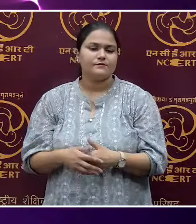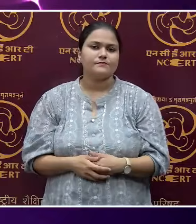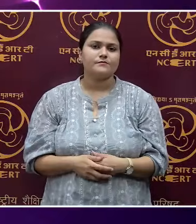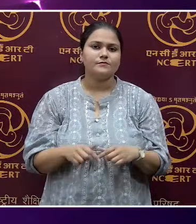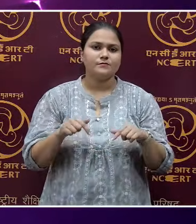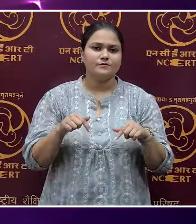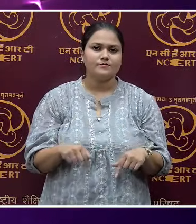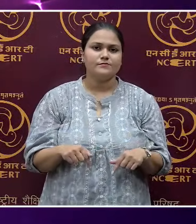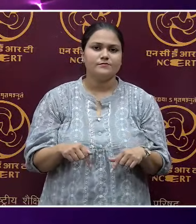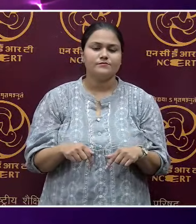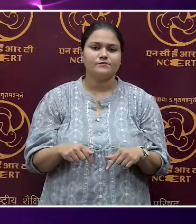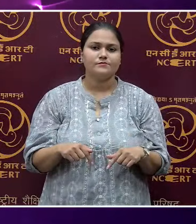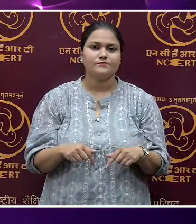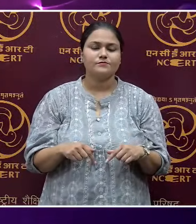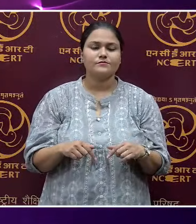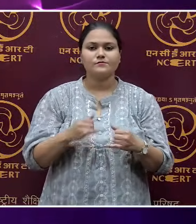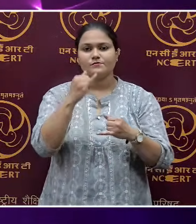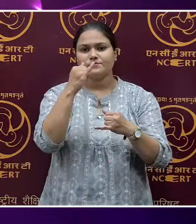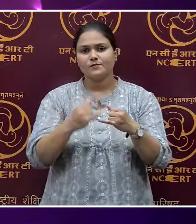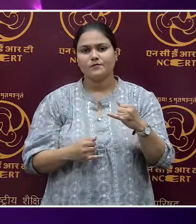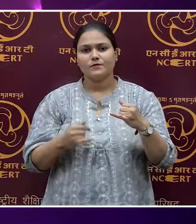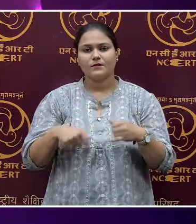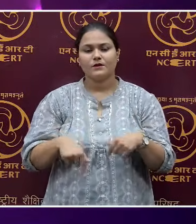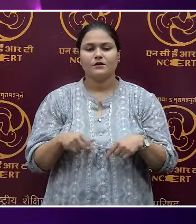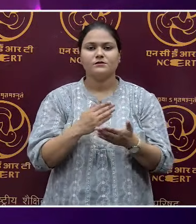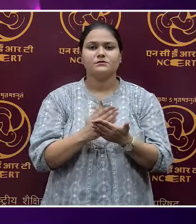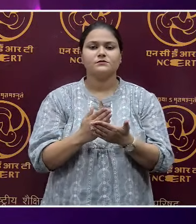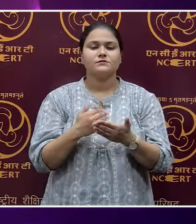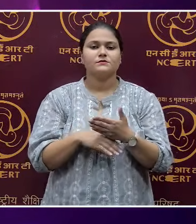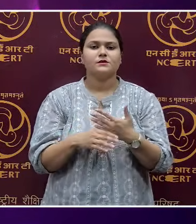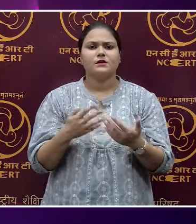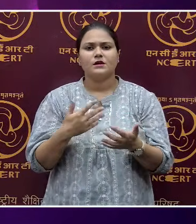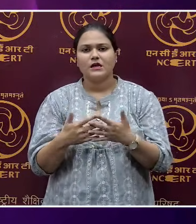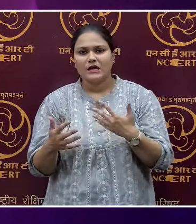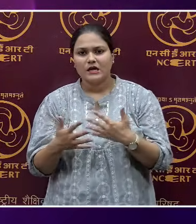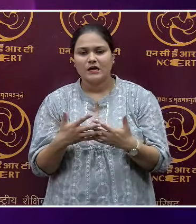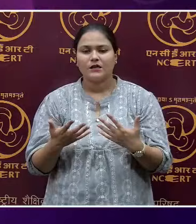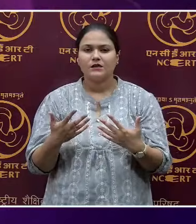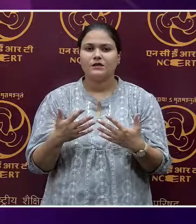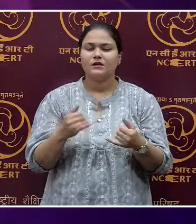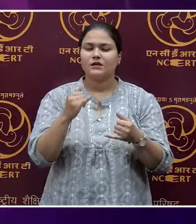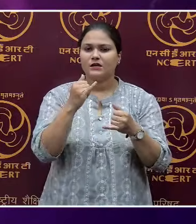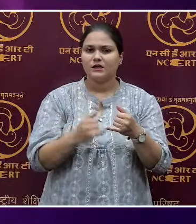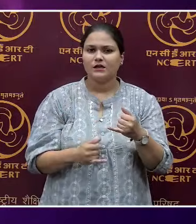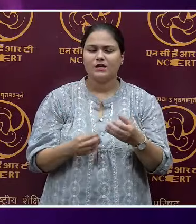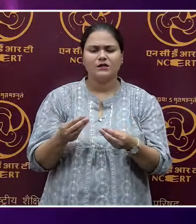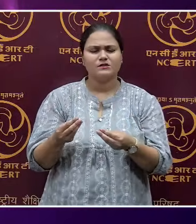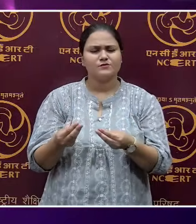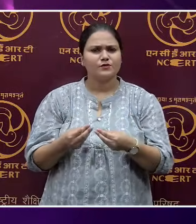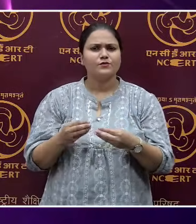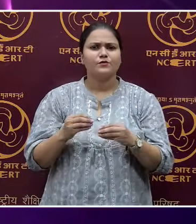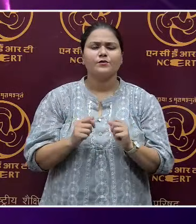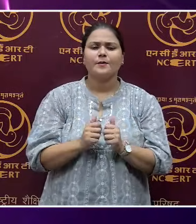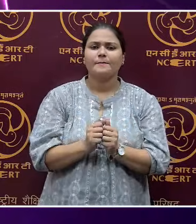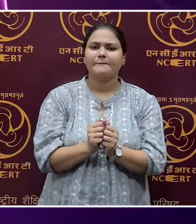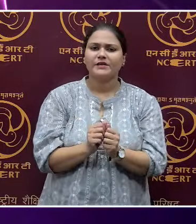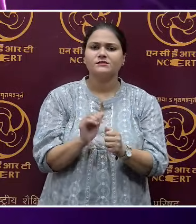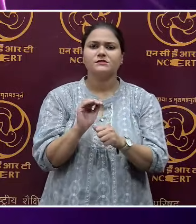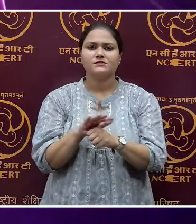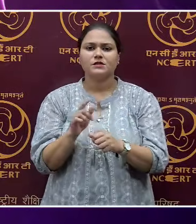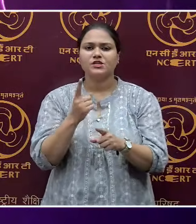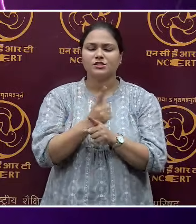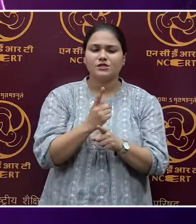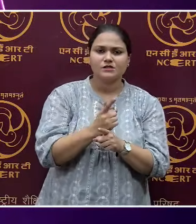have reached the concluding part of the session, are there any closing remarks that you would like to give? Any message to teachers,